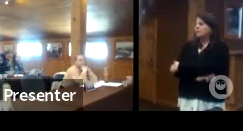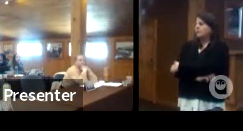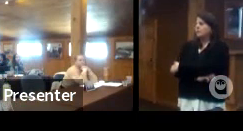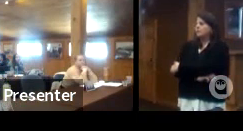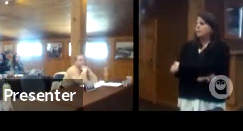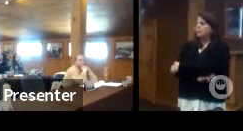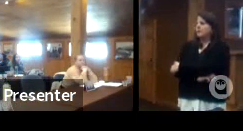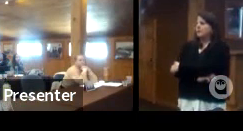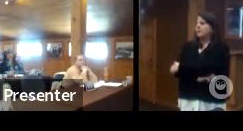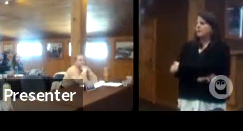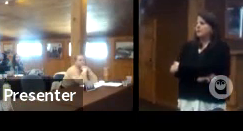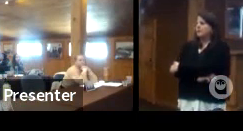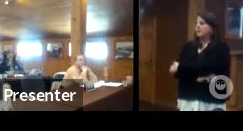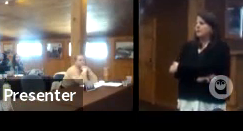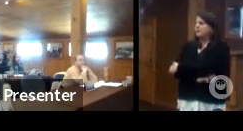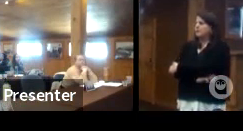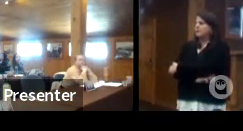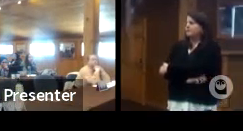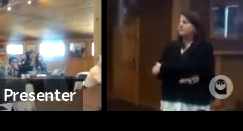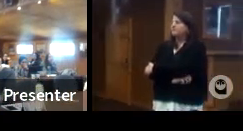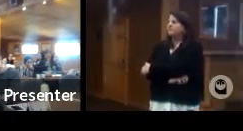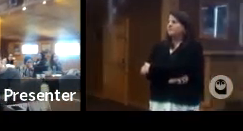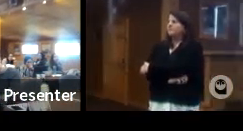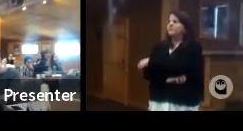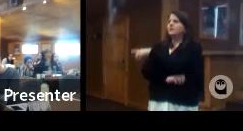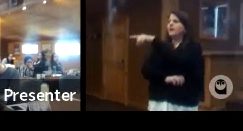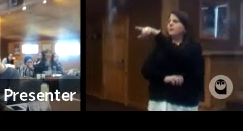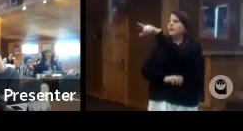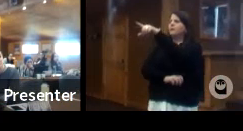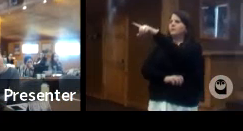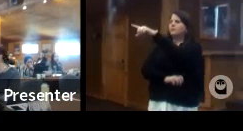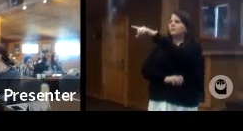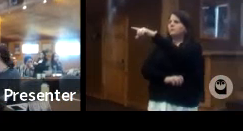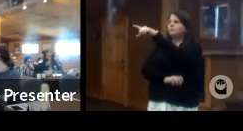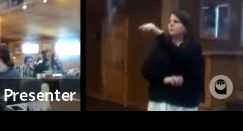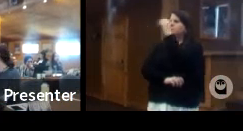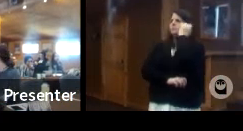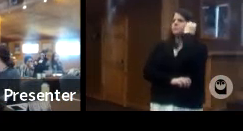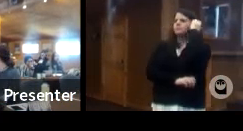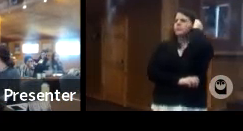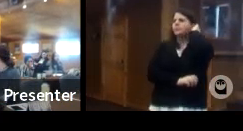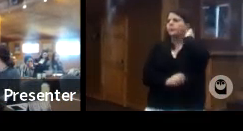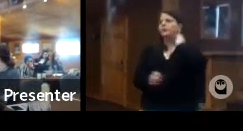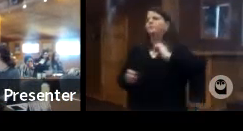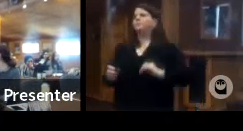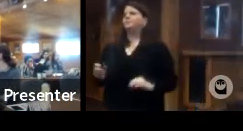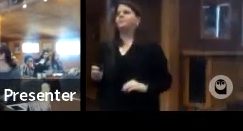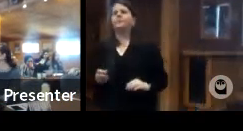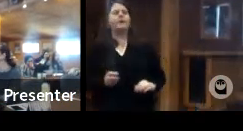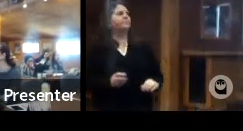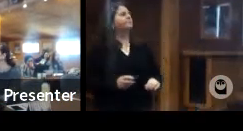office because I'm just doing this on work time. I'm not being paid for my testimony. Was there a hand back? No, we're